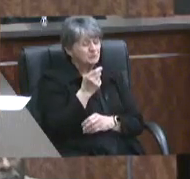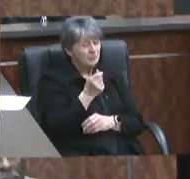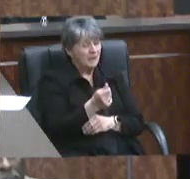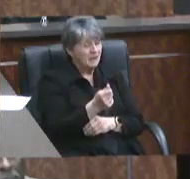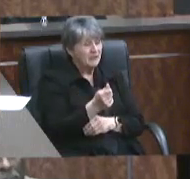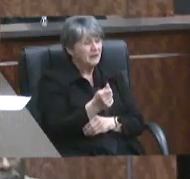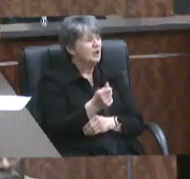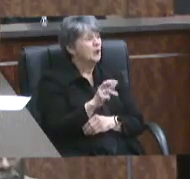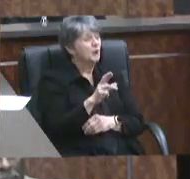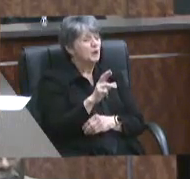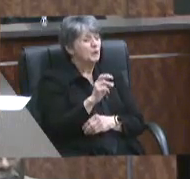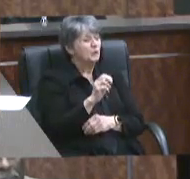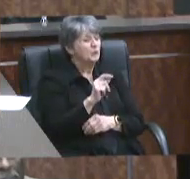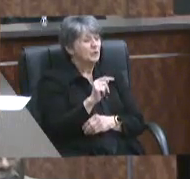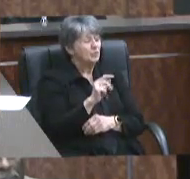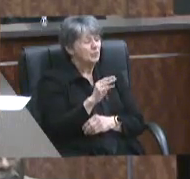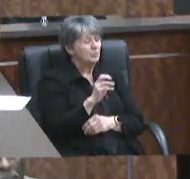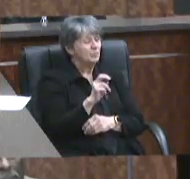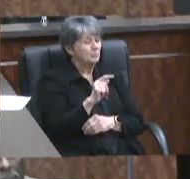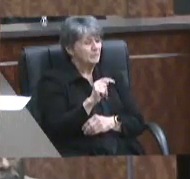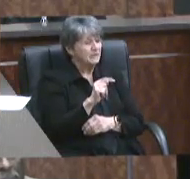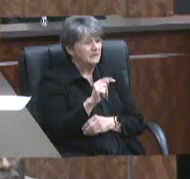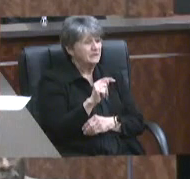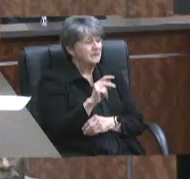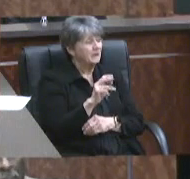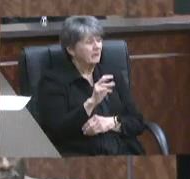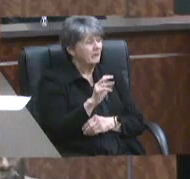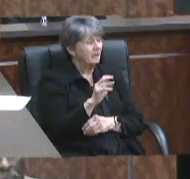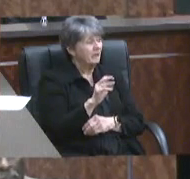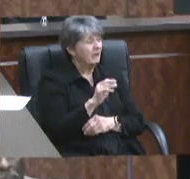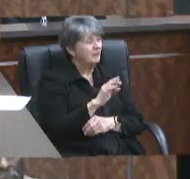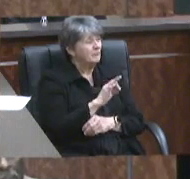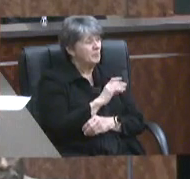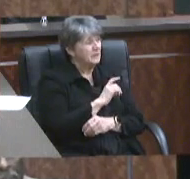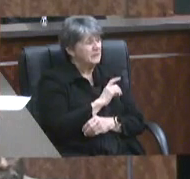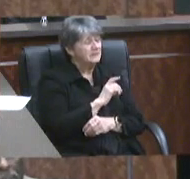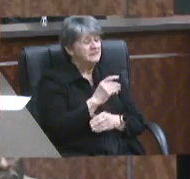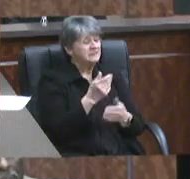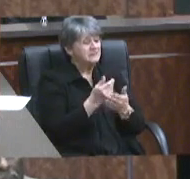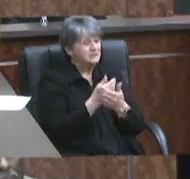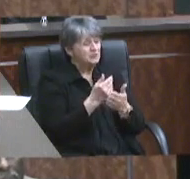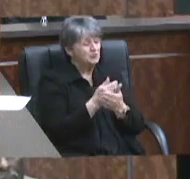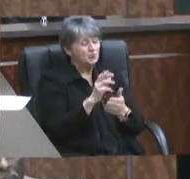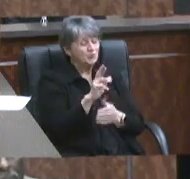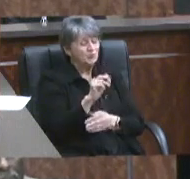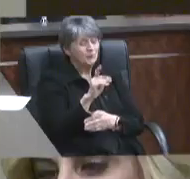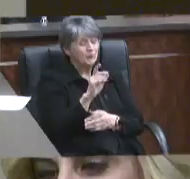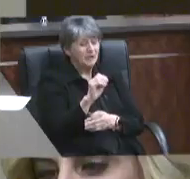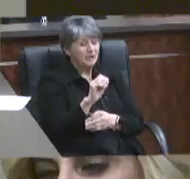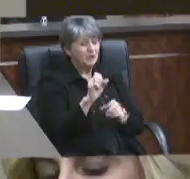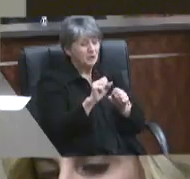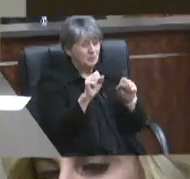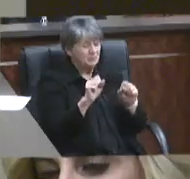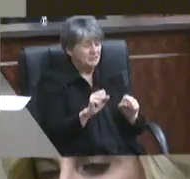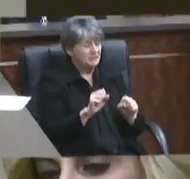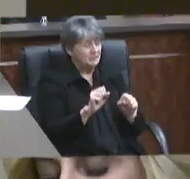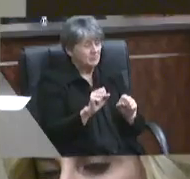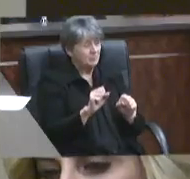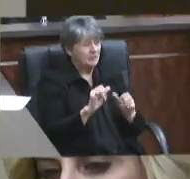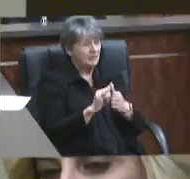that paid their own way through the community college academies. The new radio system that allowed